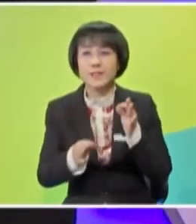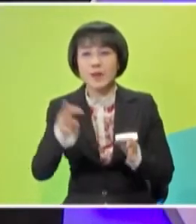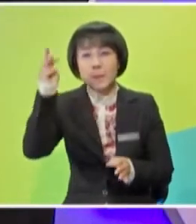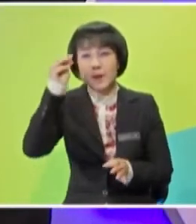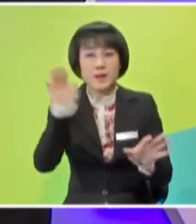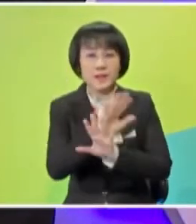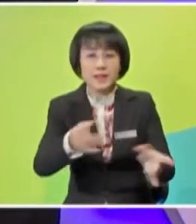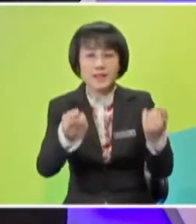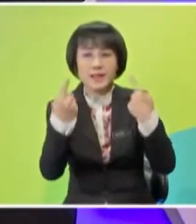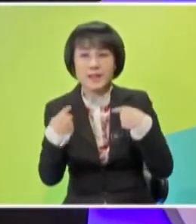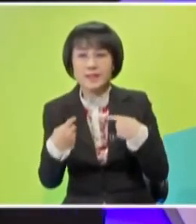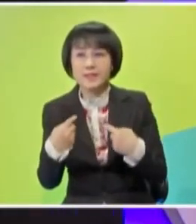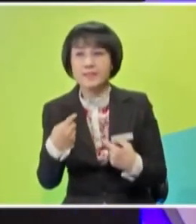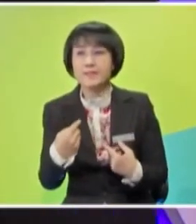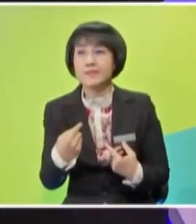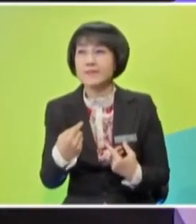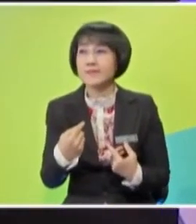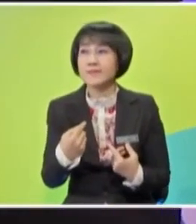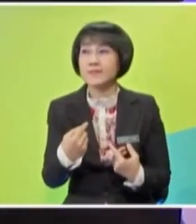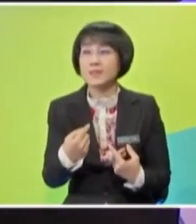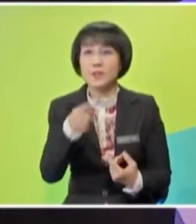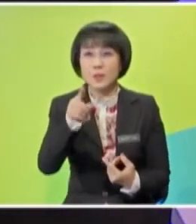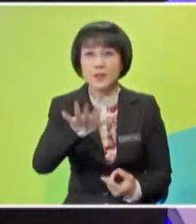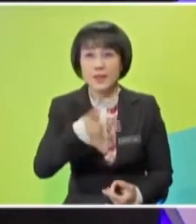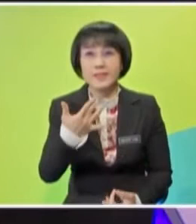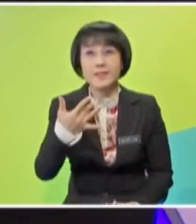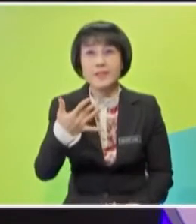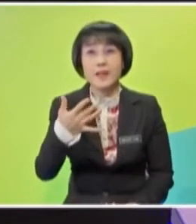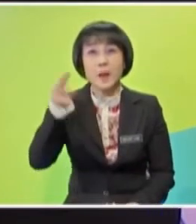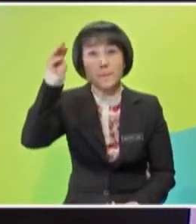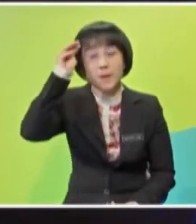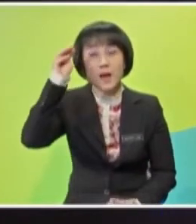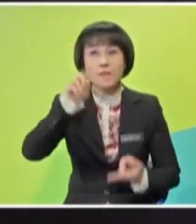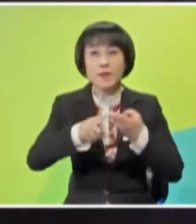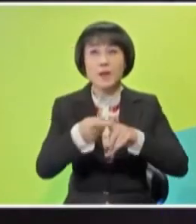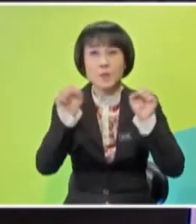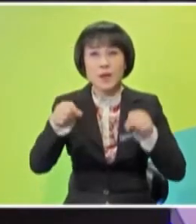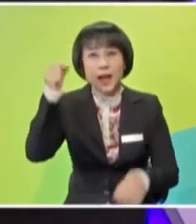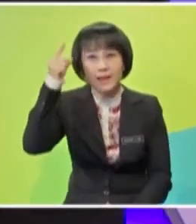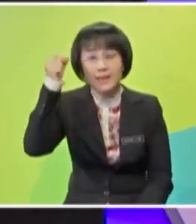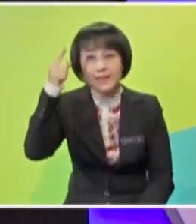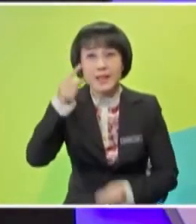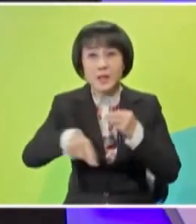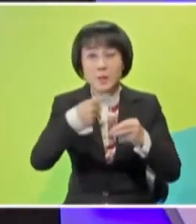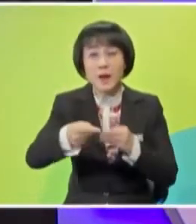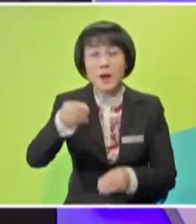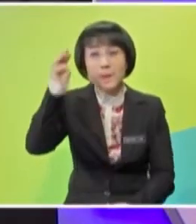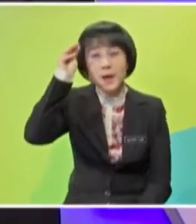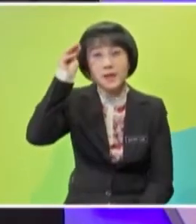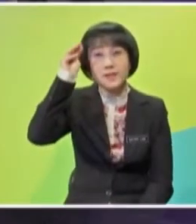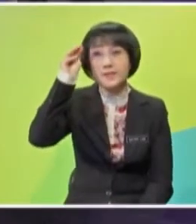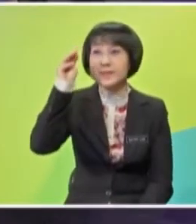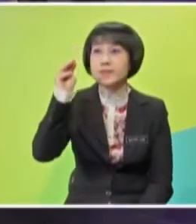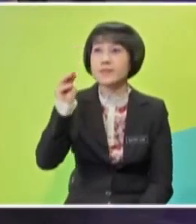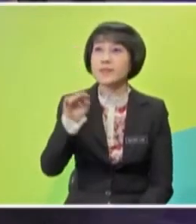think like Mark's friend would understand his decision of not going? What do you think? I think it also depends on the